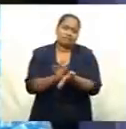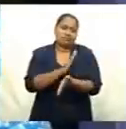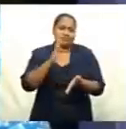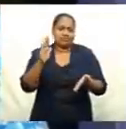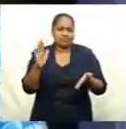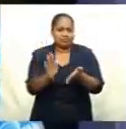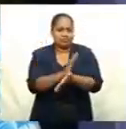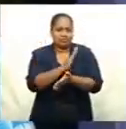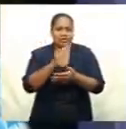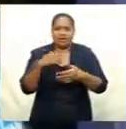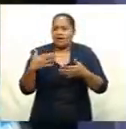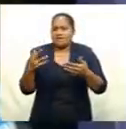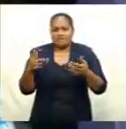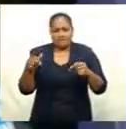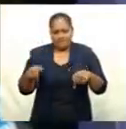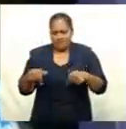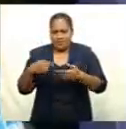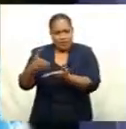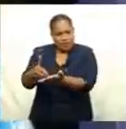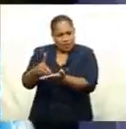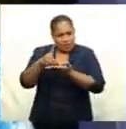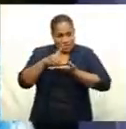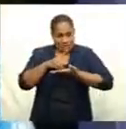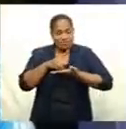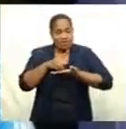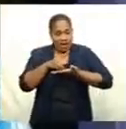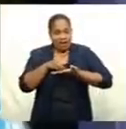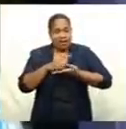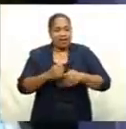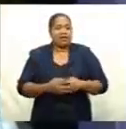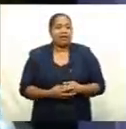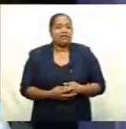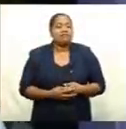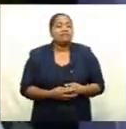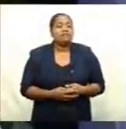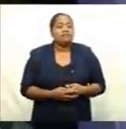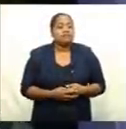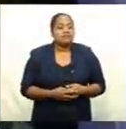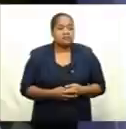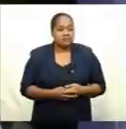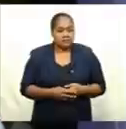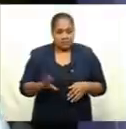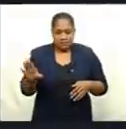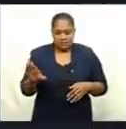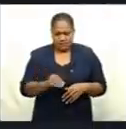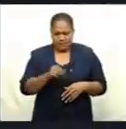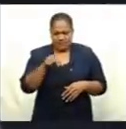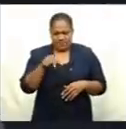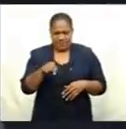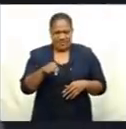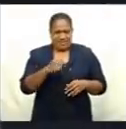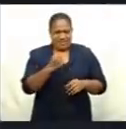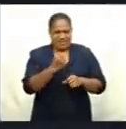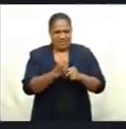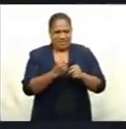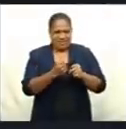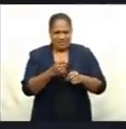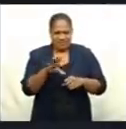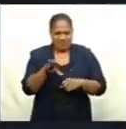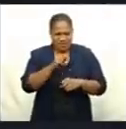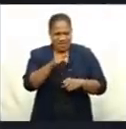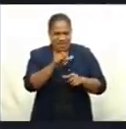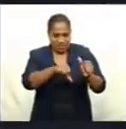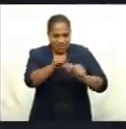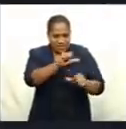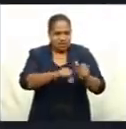to have this donation from the Muslim Association. It was a big help